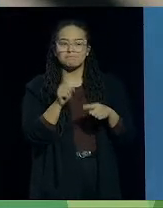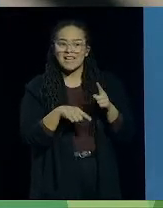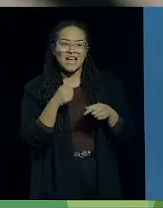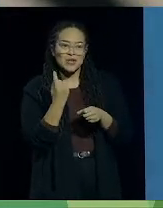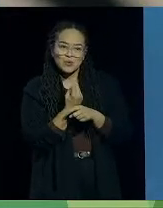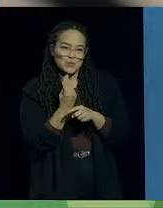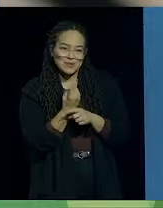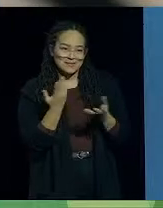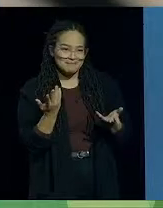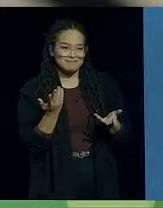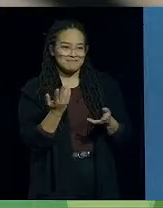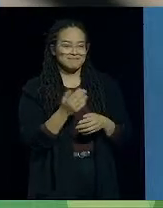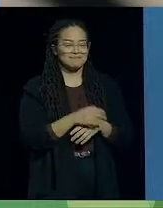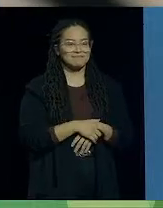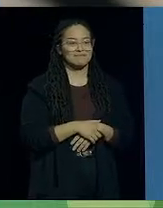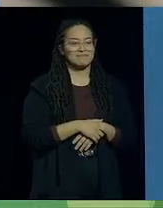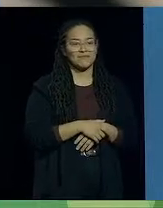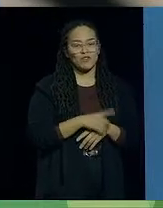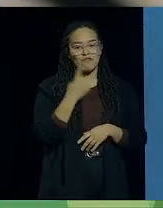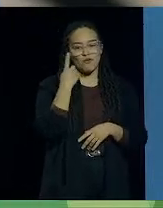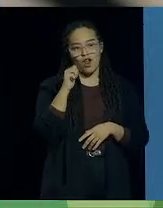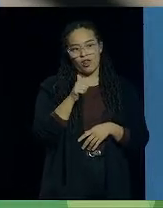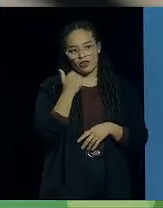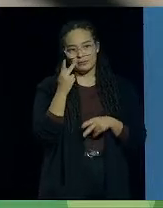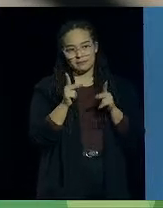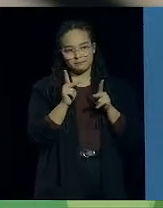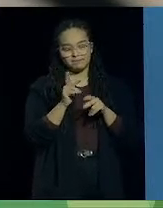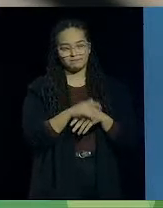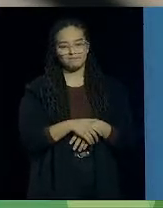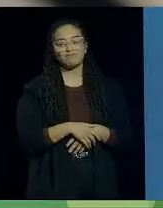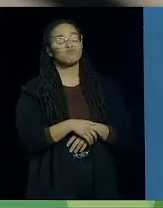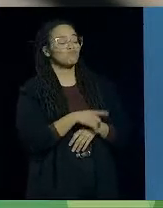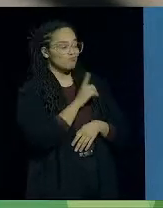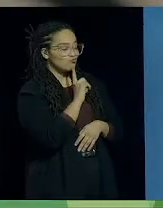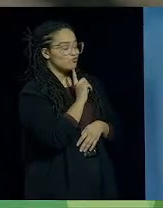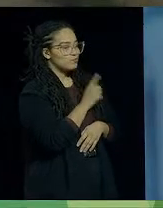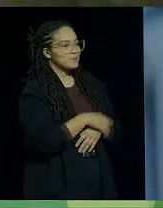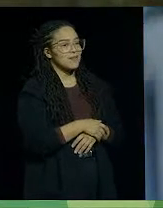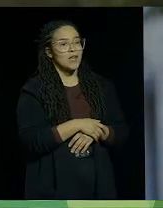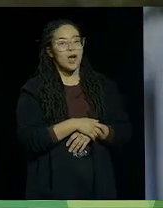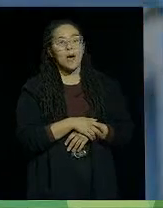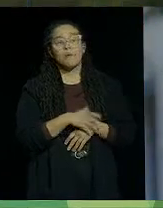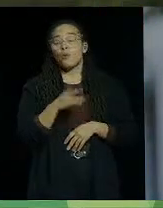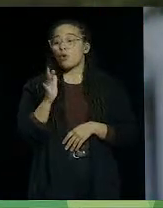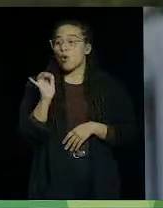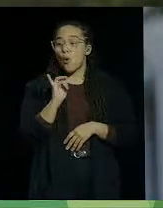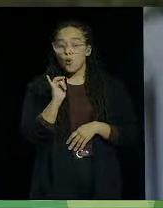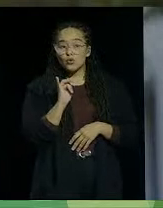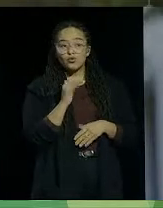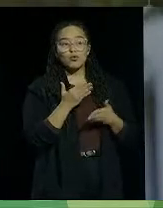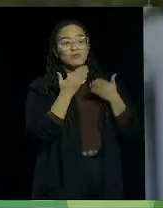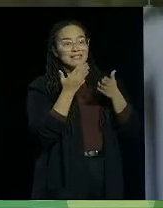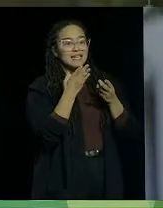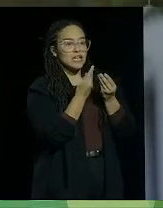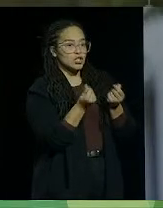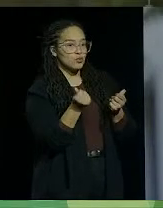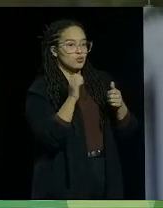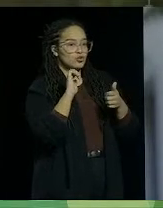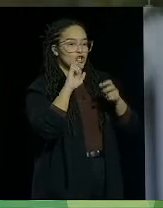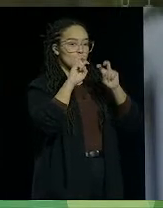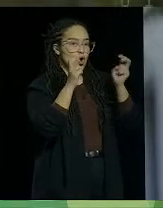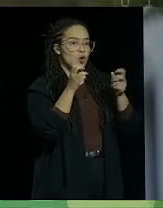basically useless to anyone else. It's true. But we're also presenting a solution called range